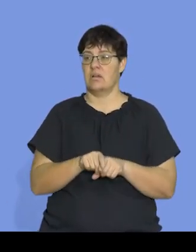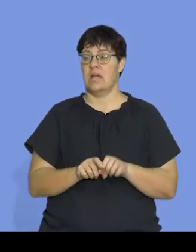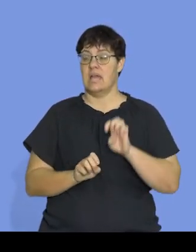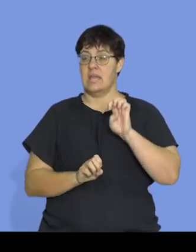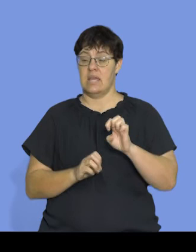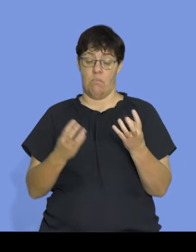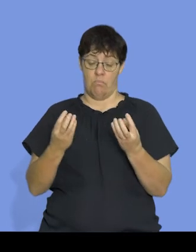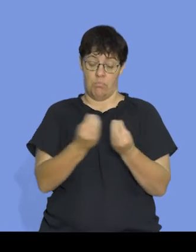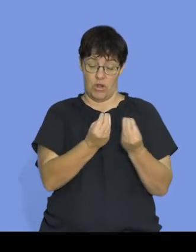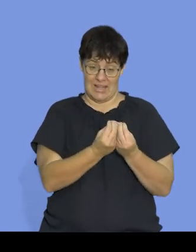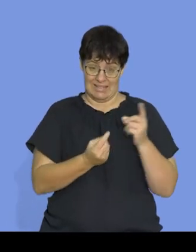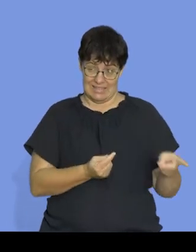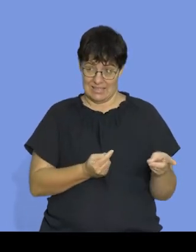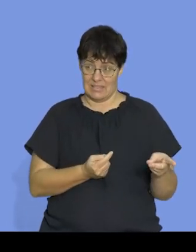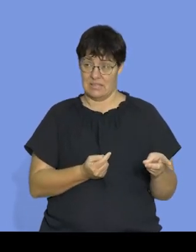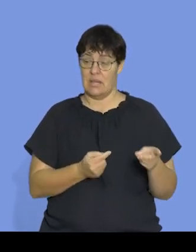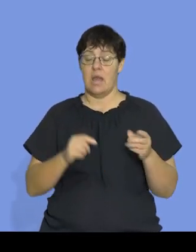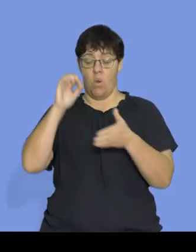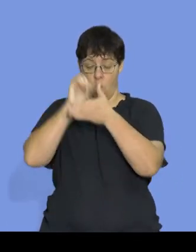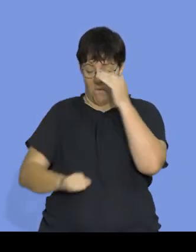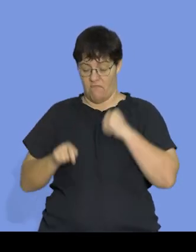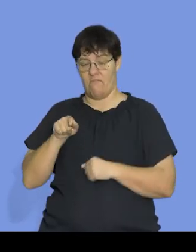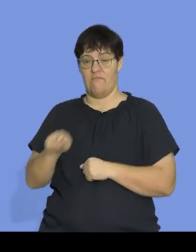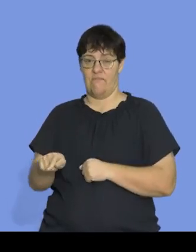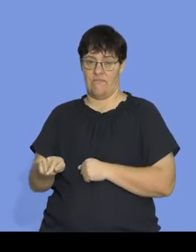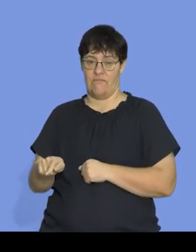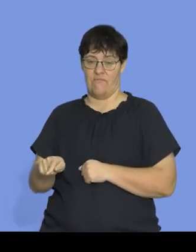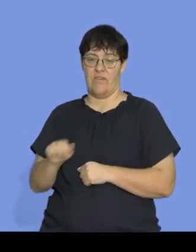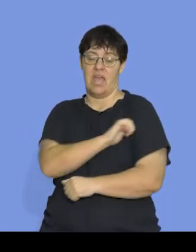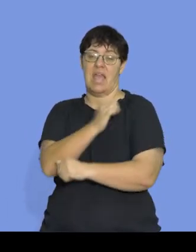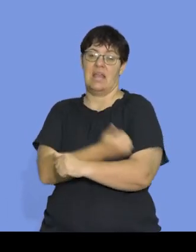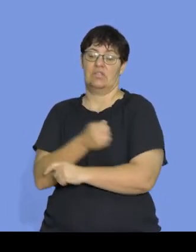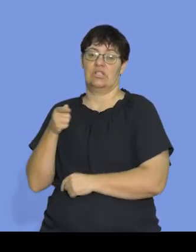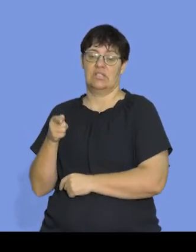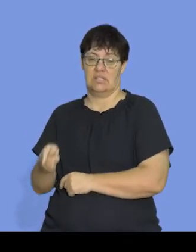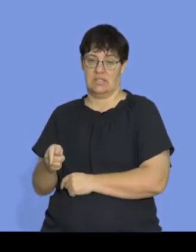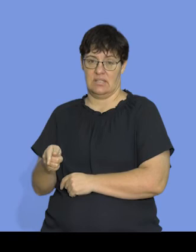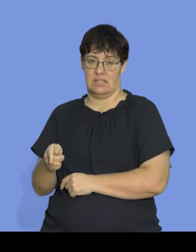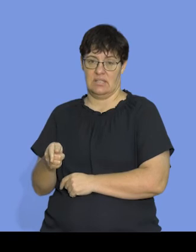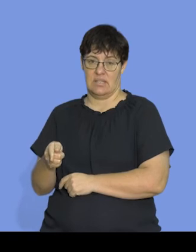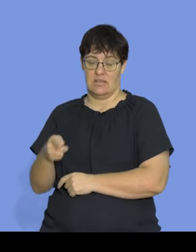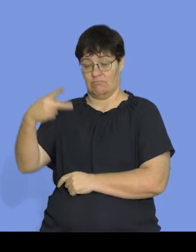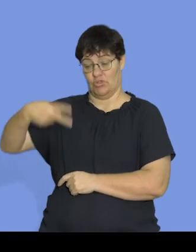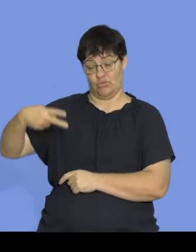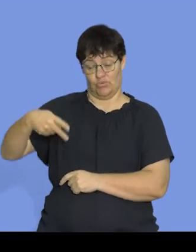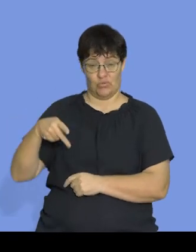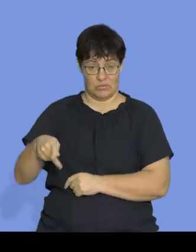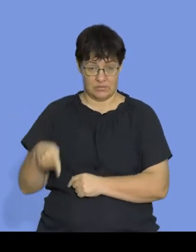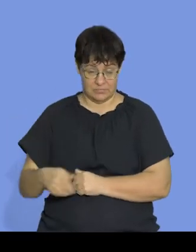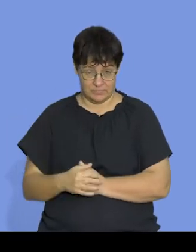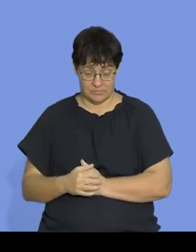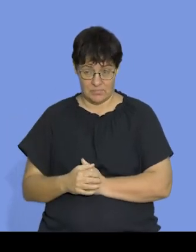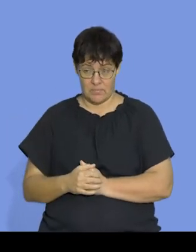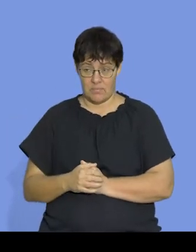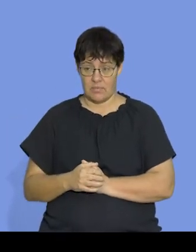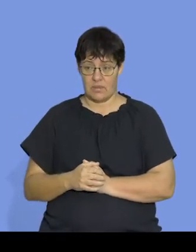we immediately realize that the enthalpy change will be a negative value, okay, will be less than 0 because